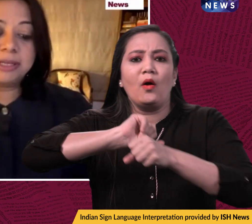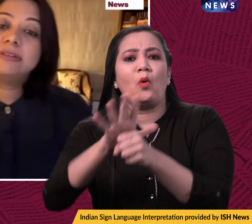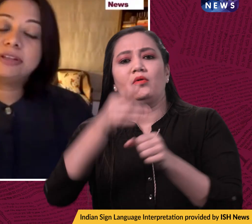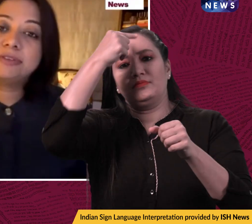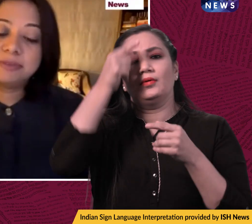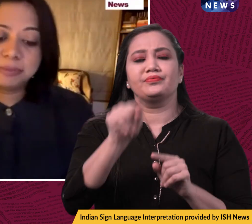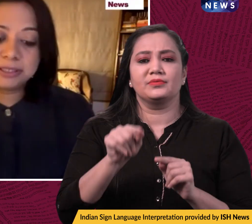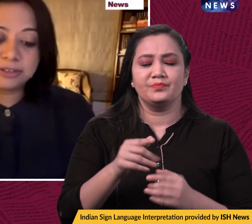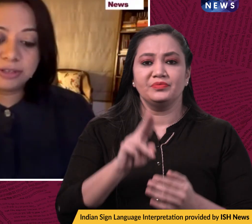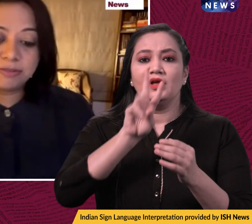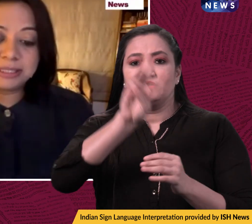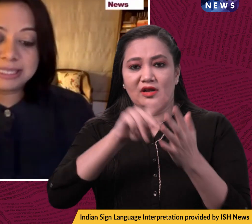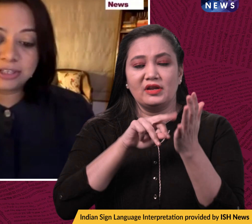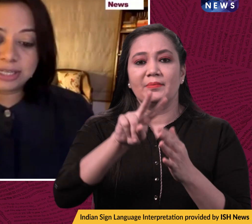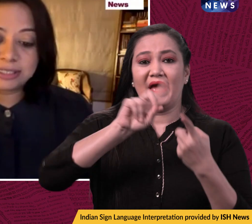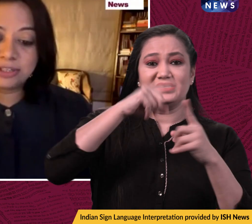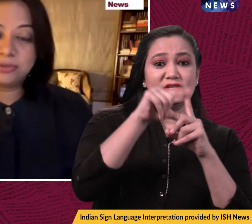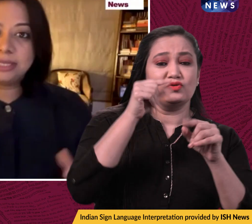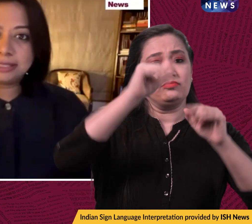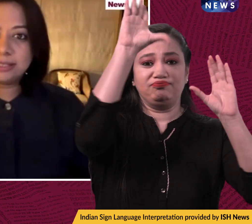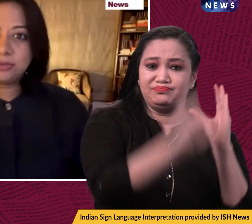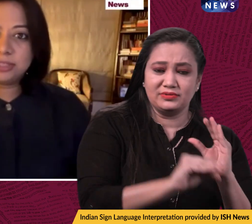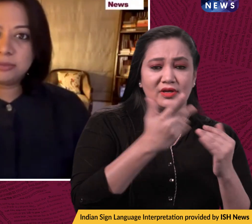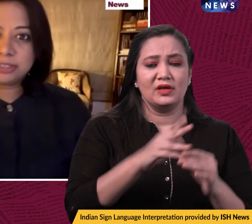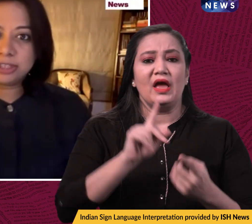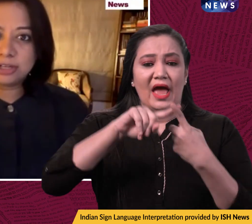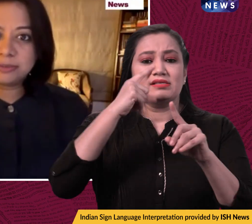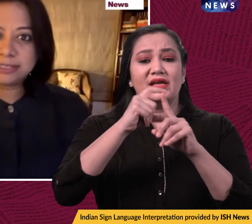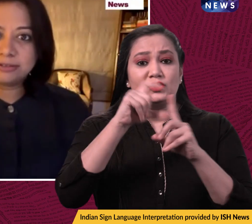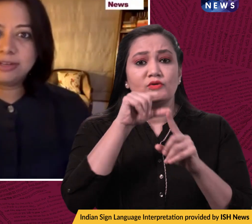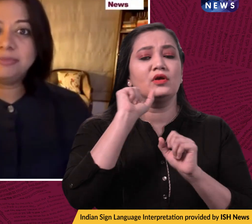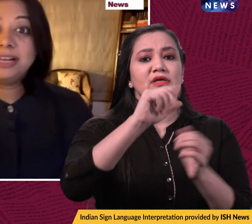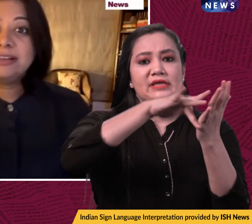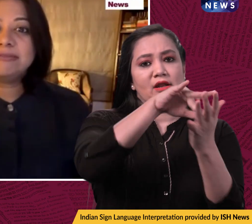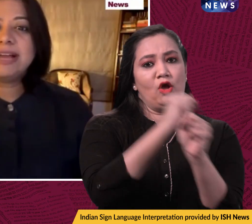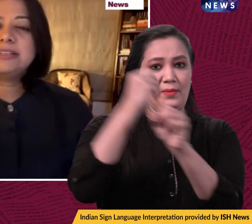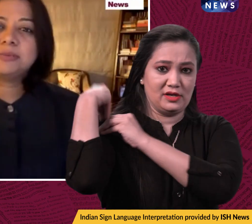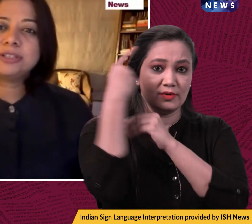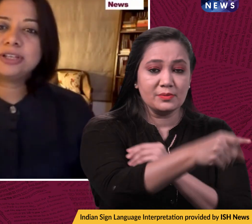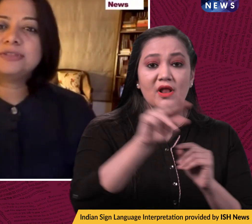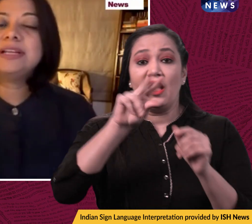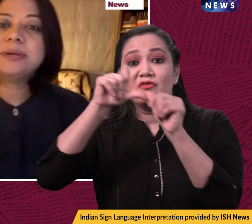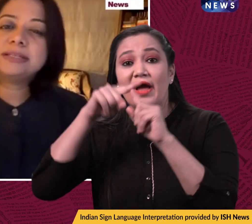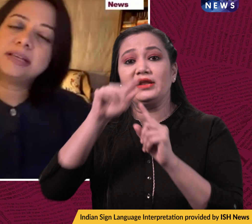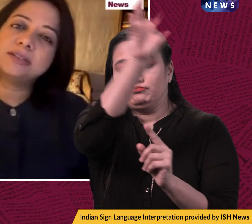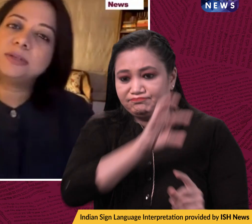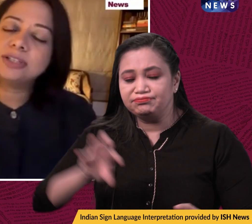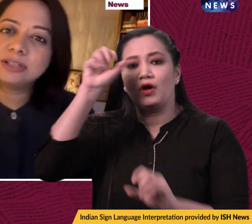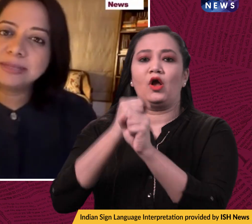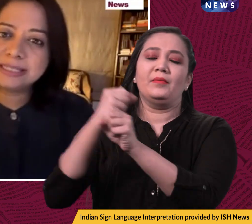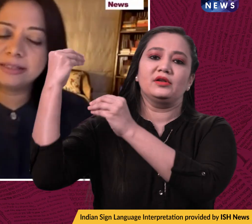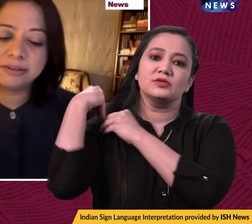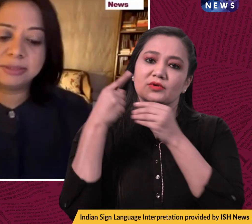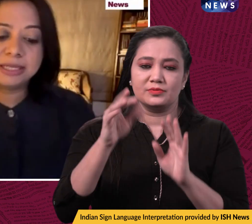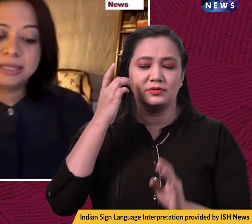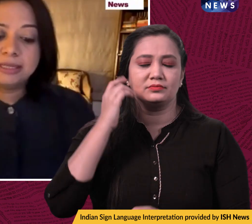pandemic. On the 3rd of November, the central government slashed excise duty. Excise duty is what is charged by central government. VAT is what is charged, or value-added tax is what is